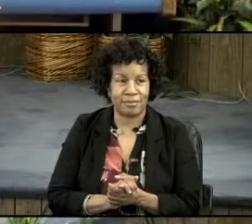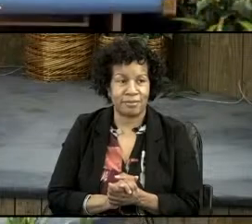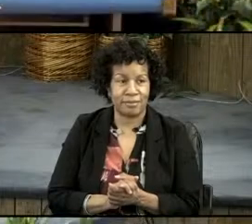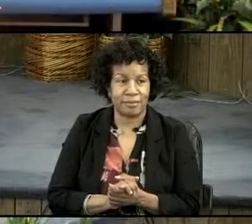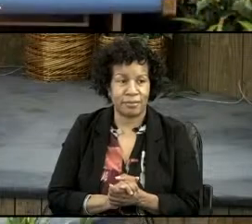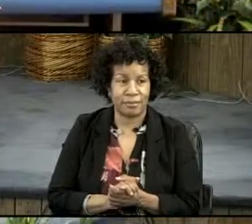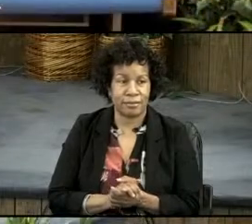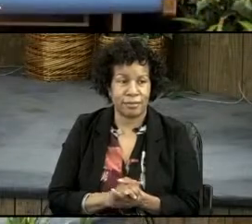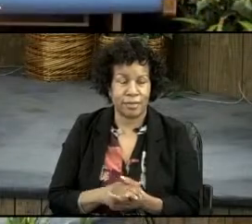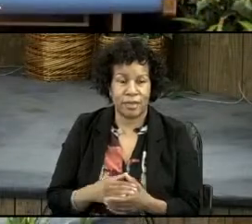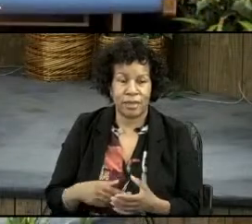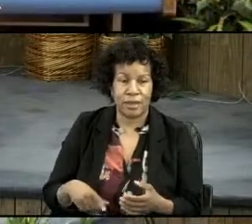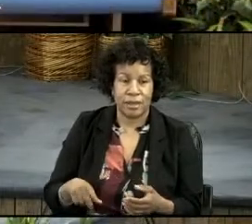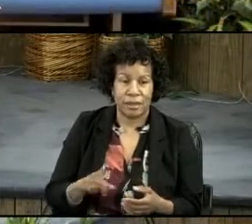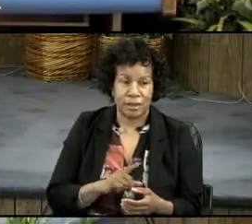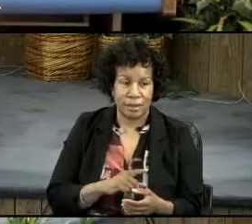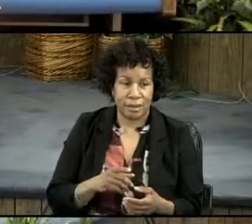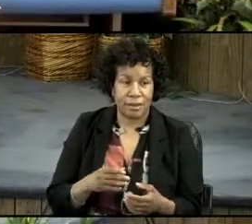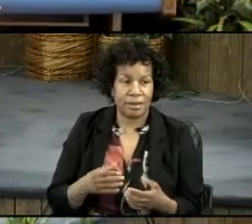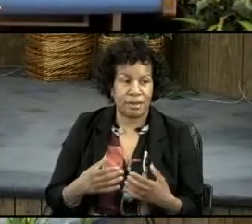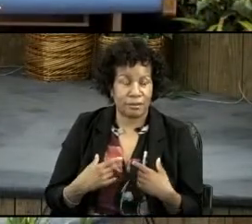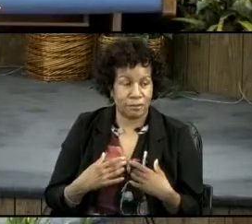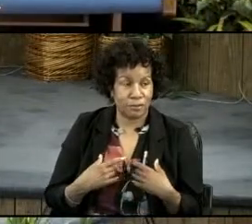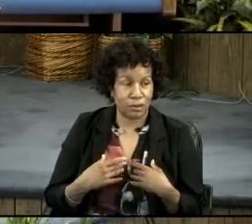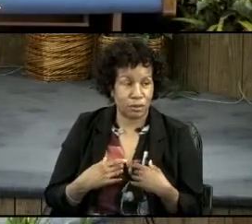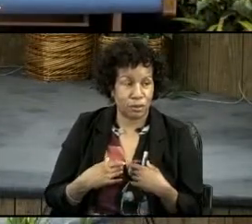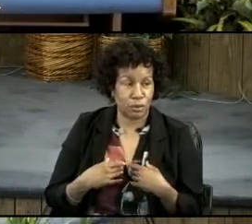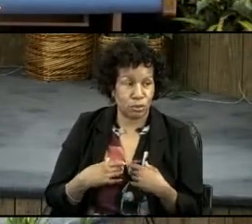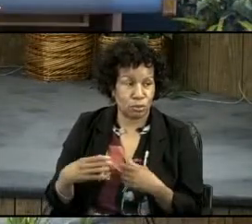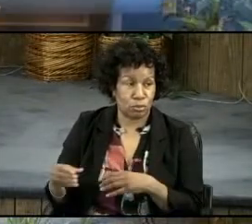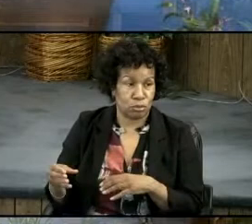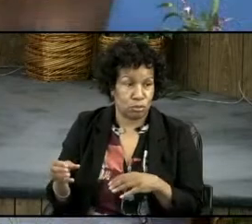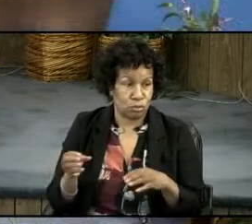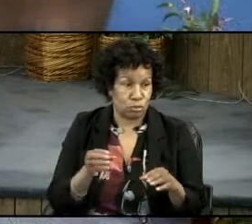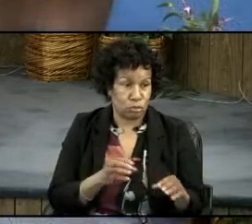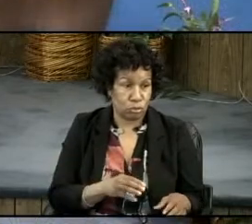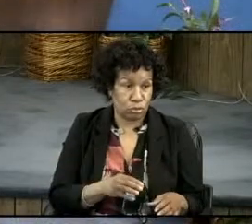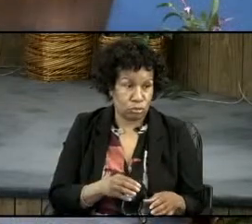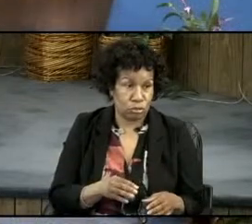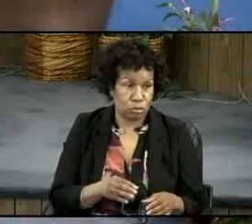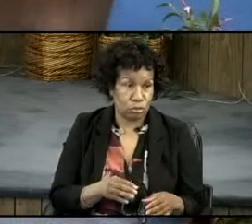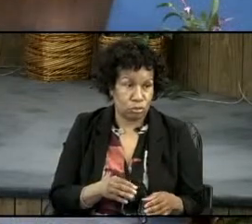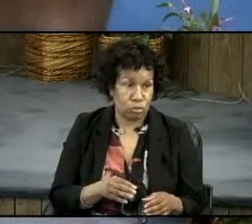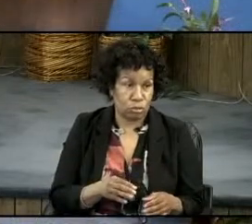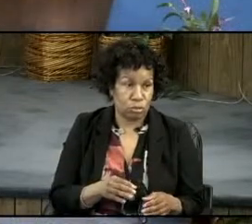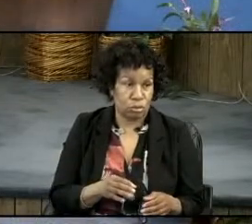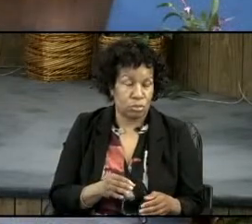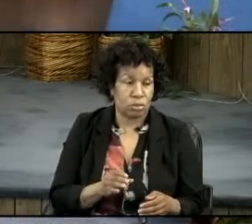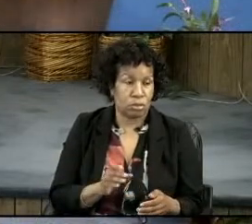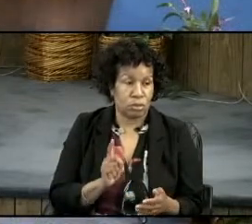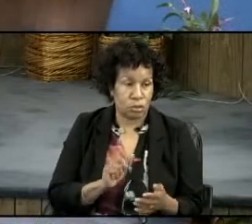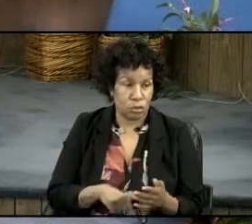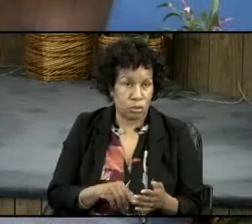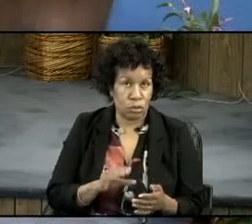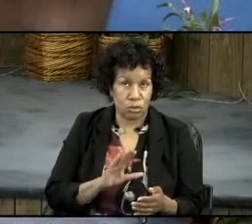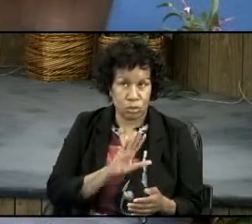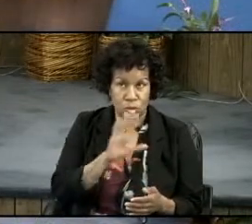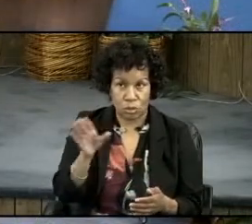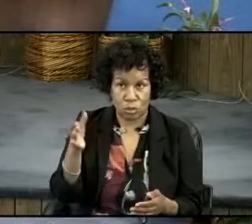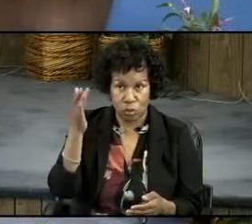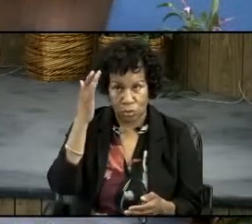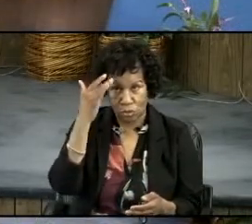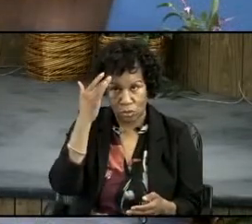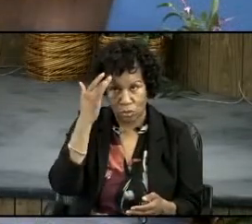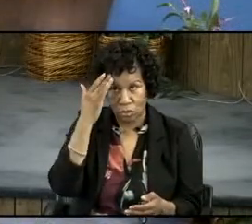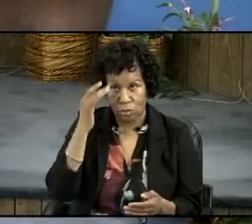it to the test? You can tell everybody what they need to do with their kids to get them together, but the question